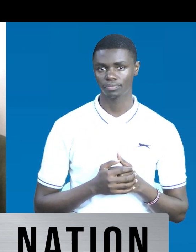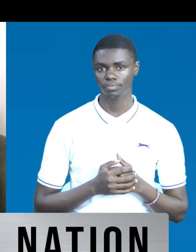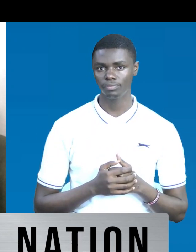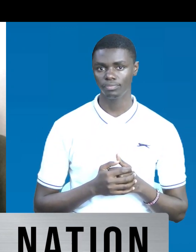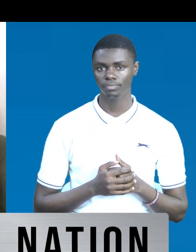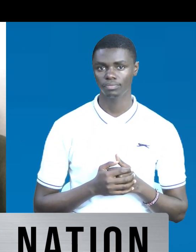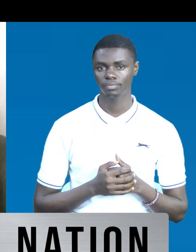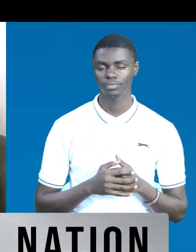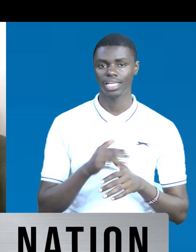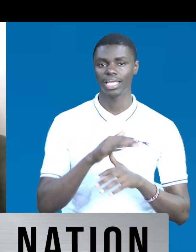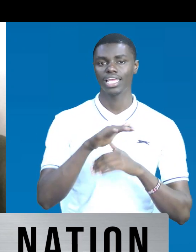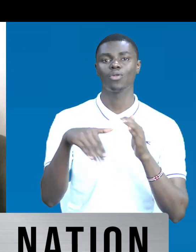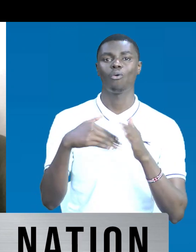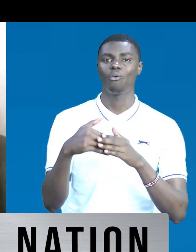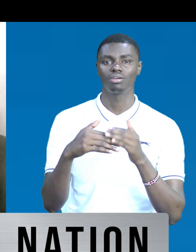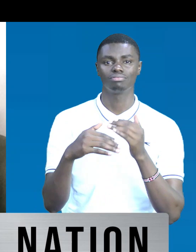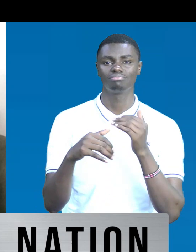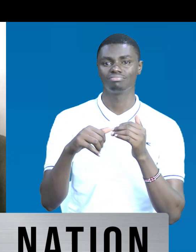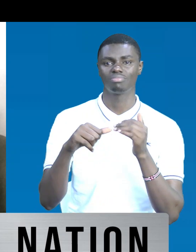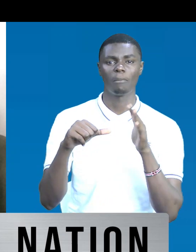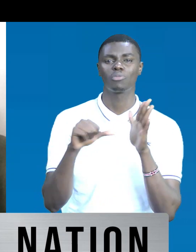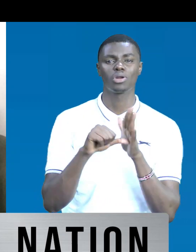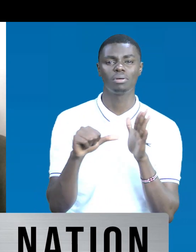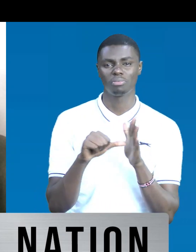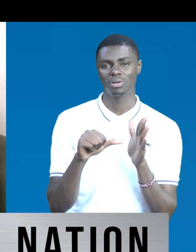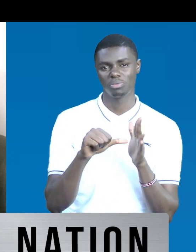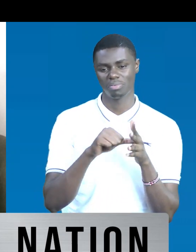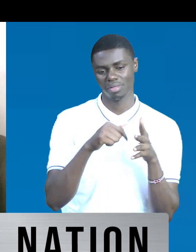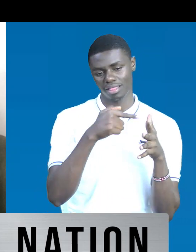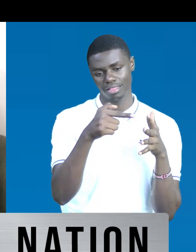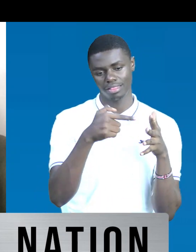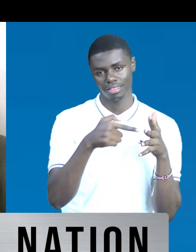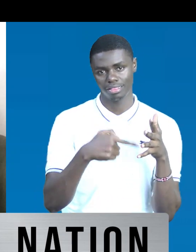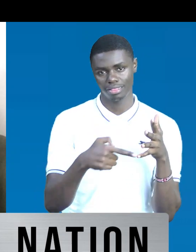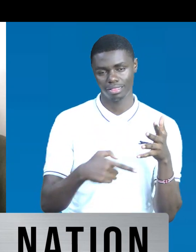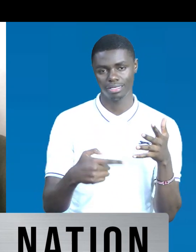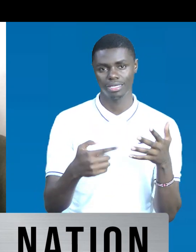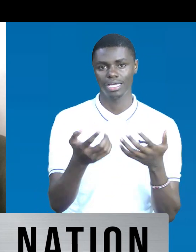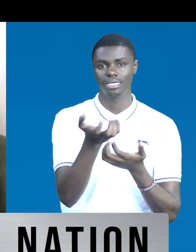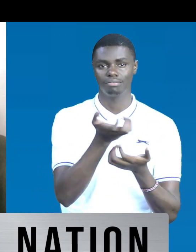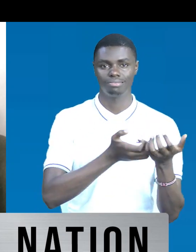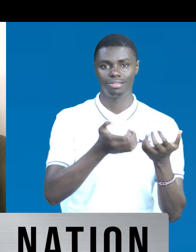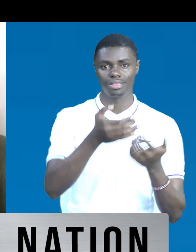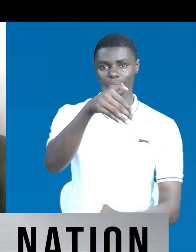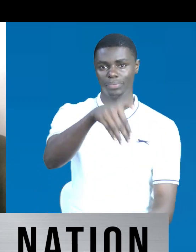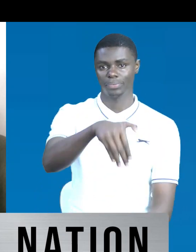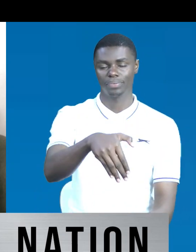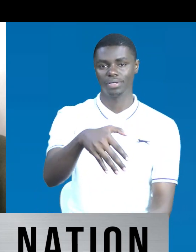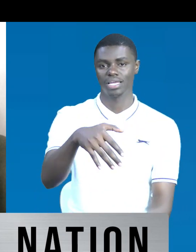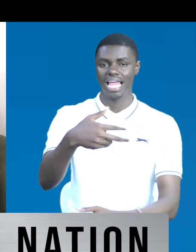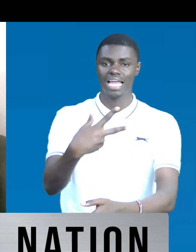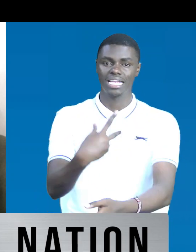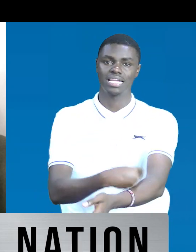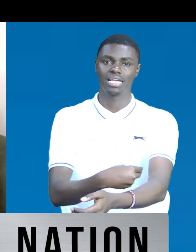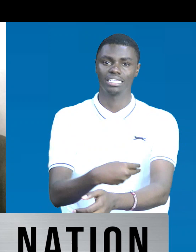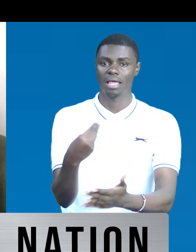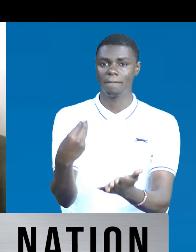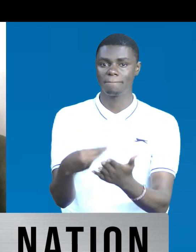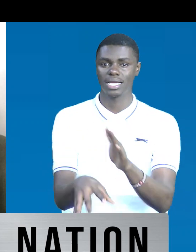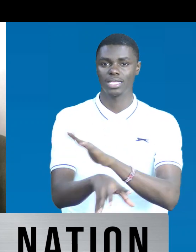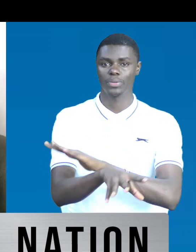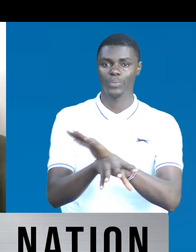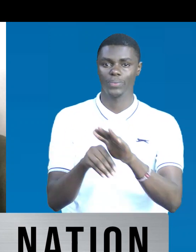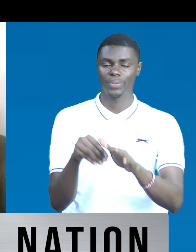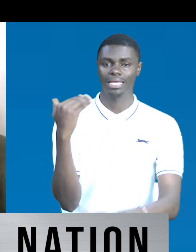in all malpractice in driving the economy, right from drugs, money laundering, and